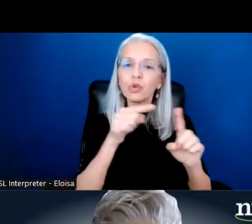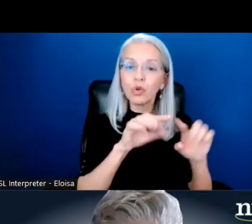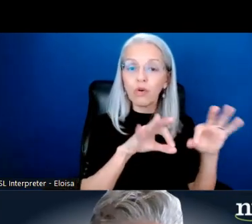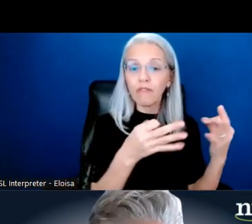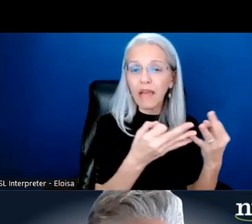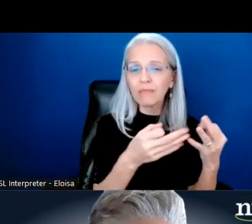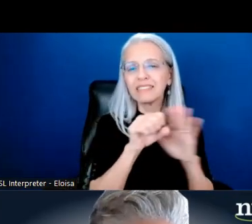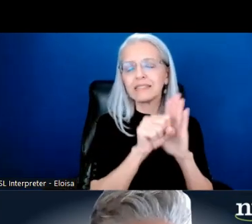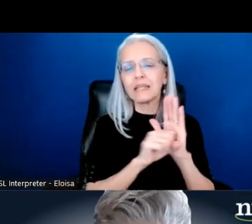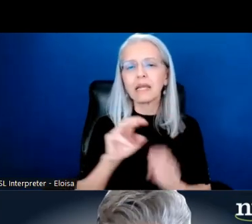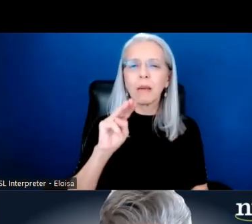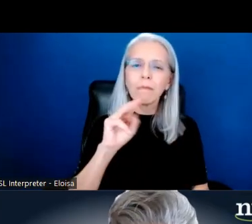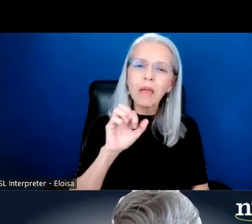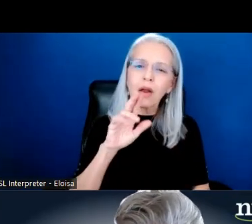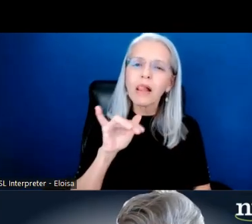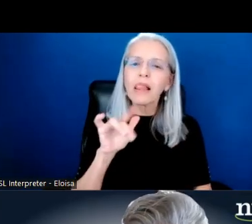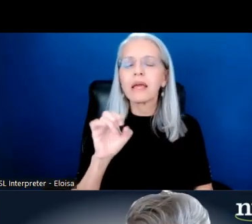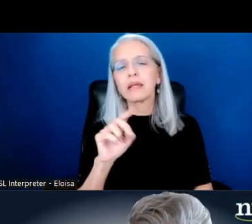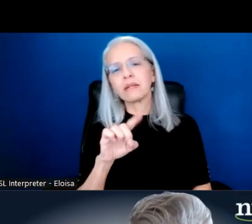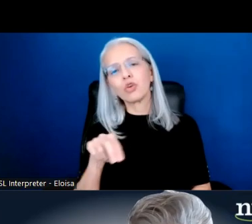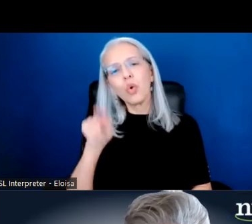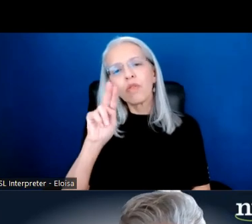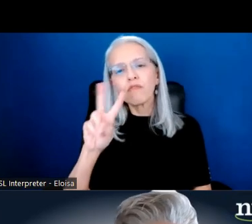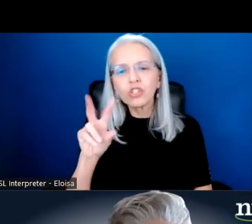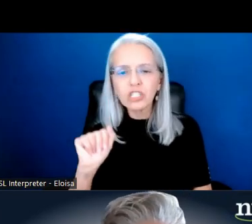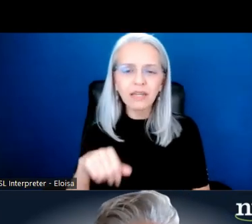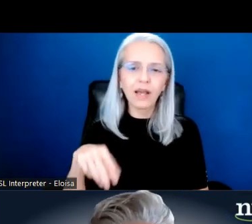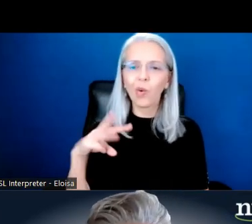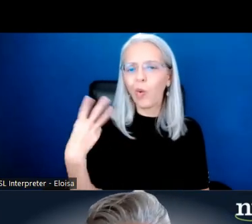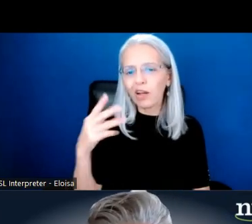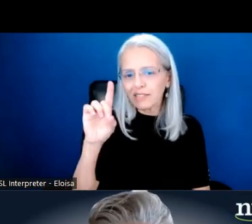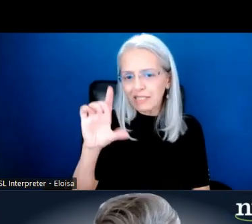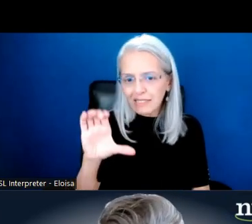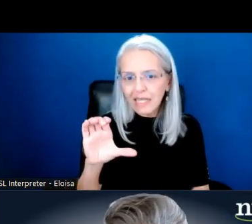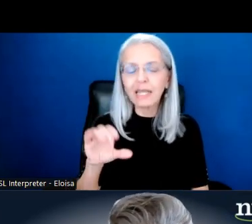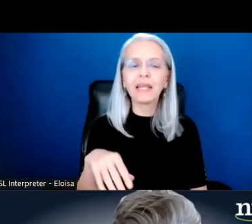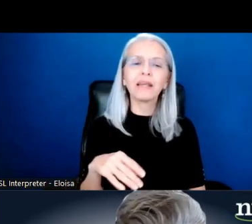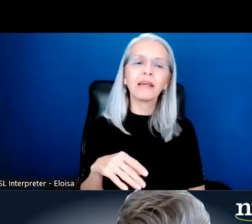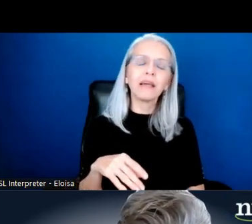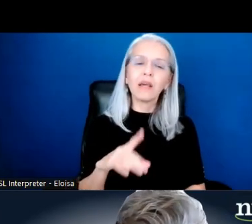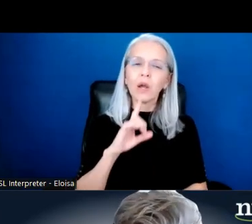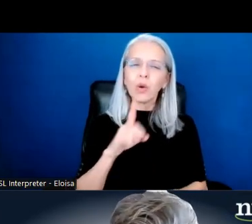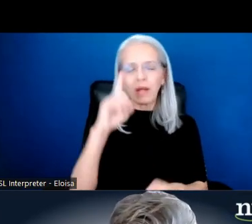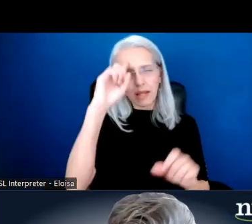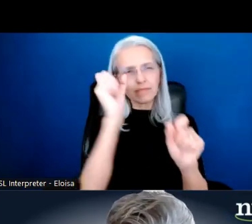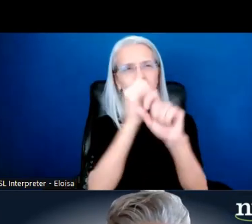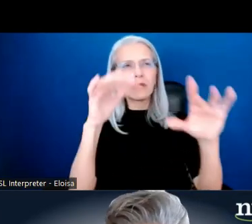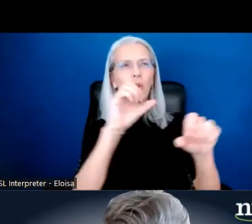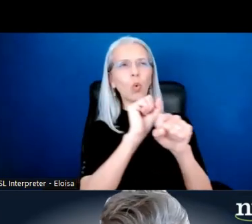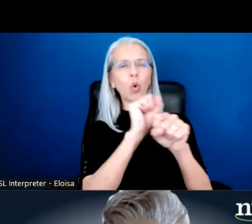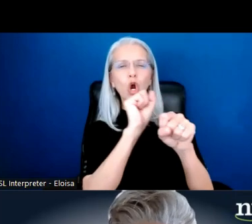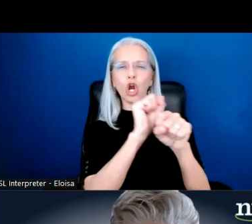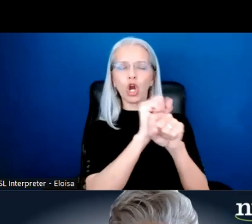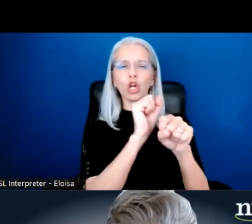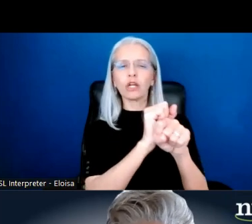Maryland, Northern Virginia, Washington, D.C. And we really envision the work that we do in